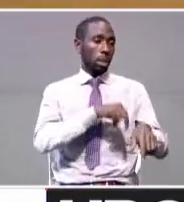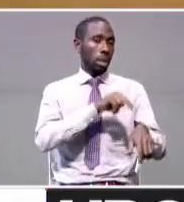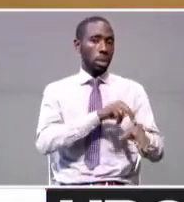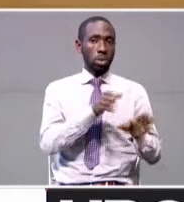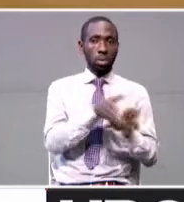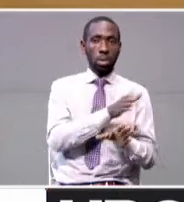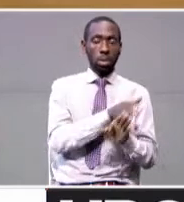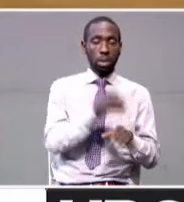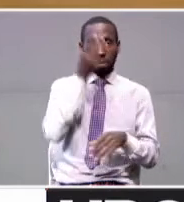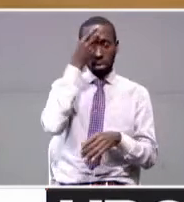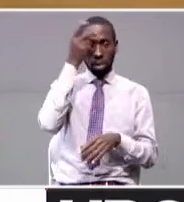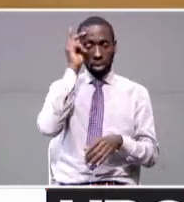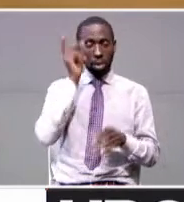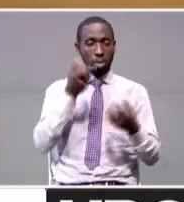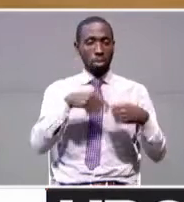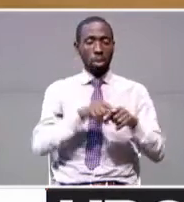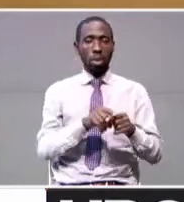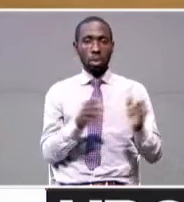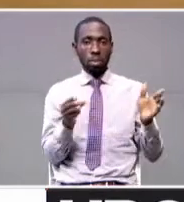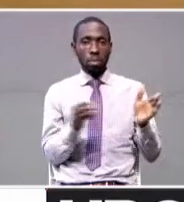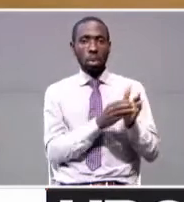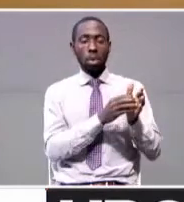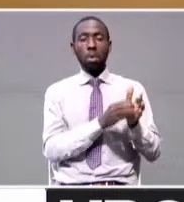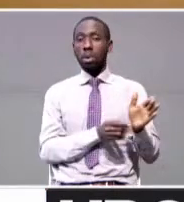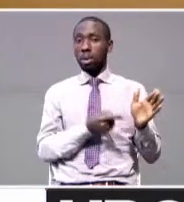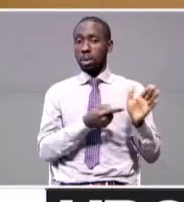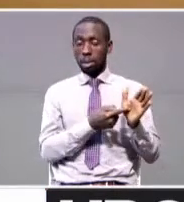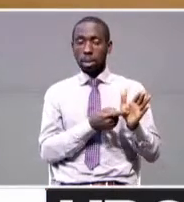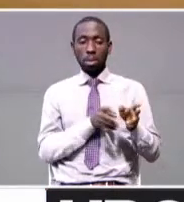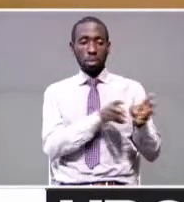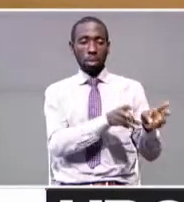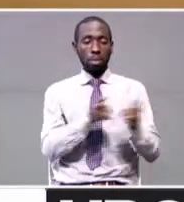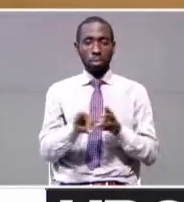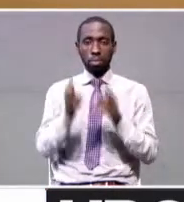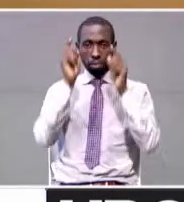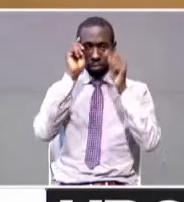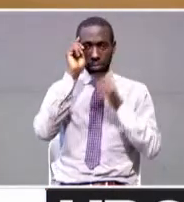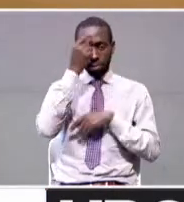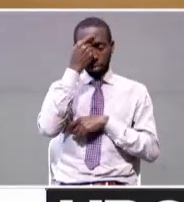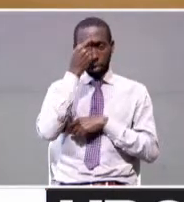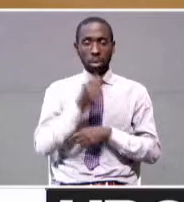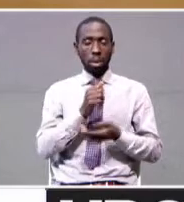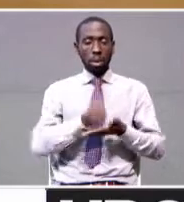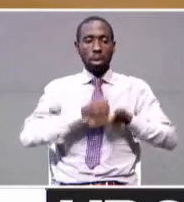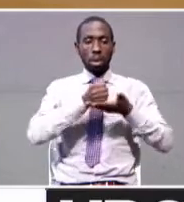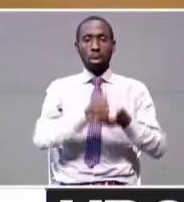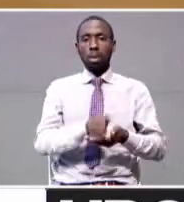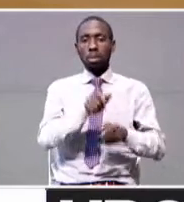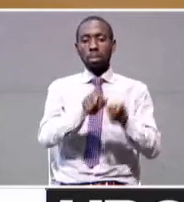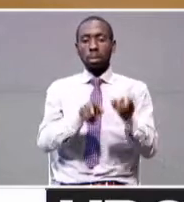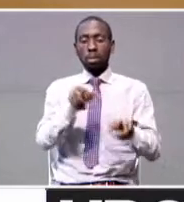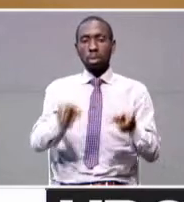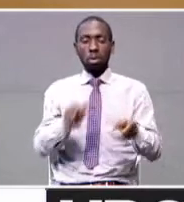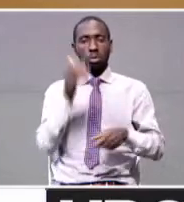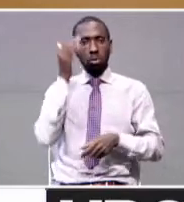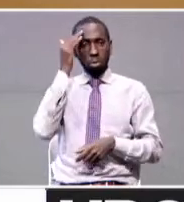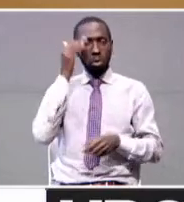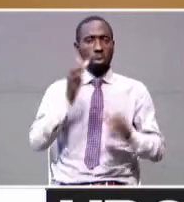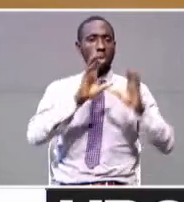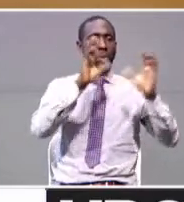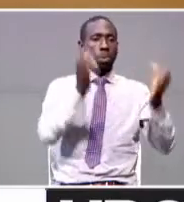eno gye tugenda okuteekawo enkola ya gavumenti egenda okuyamba abantu okumanya ensi